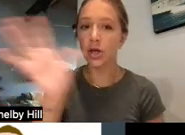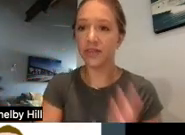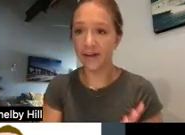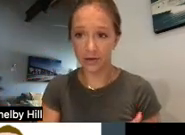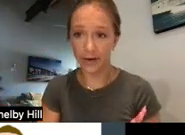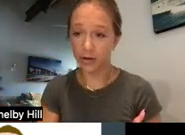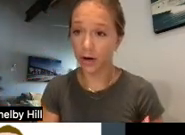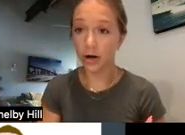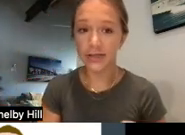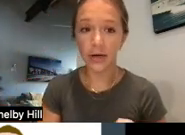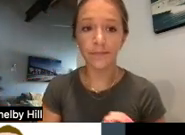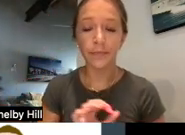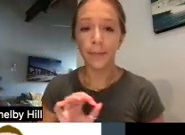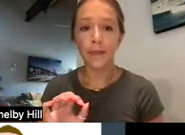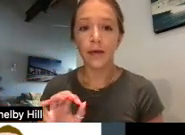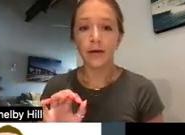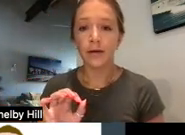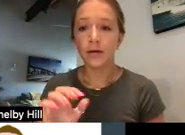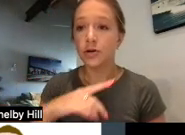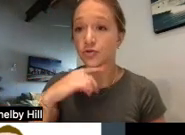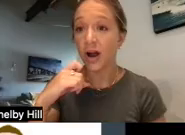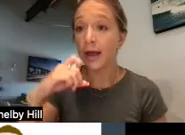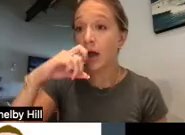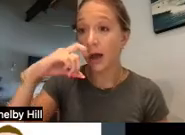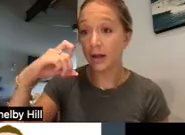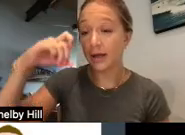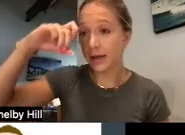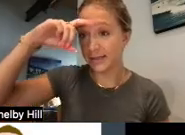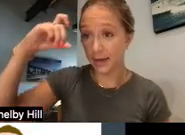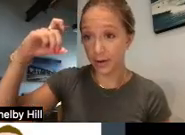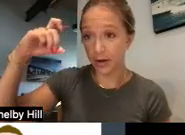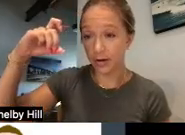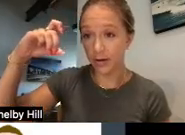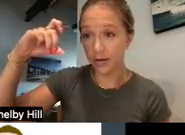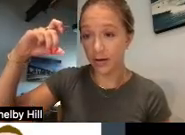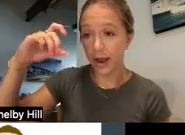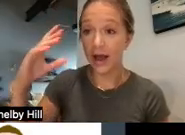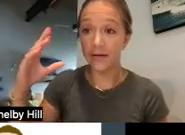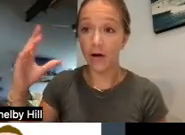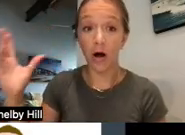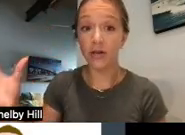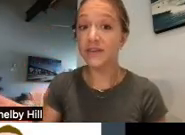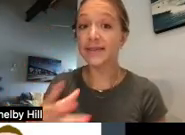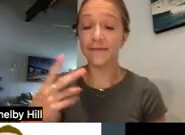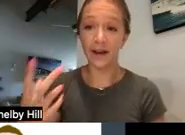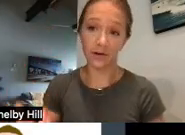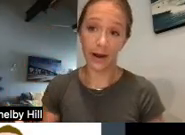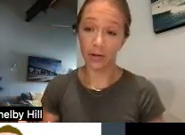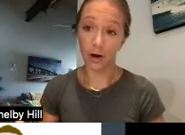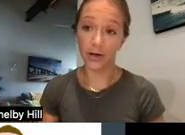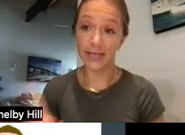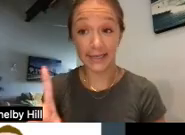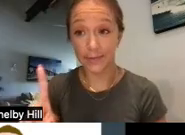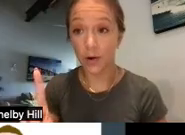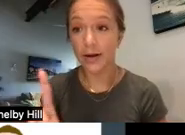let's take a look at the 5 grammatical markers here. Dry, ugly, and summer have all of the same 5